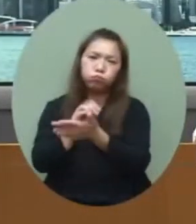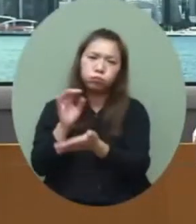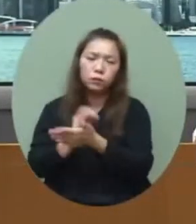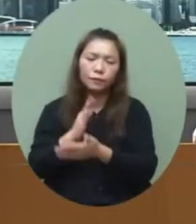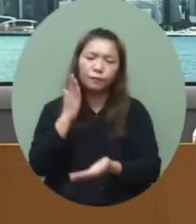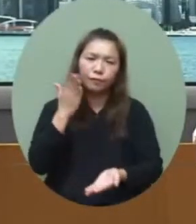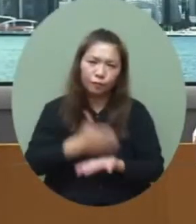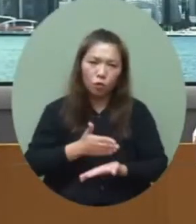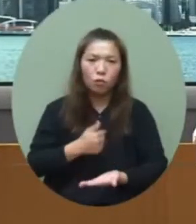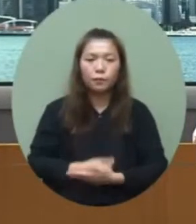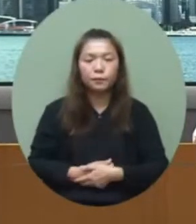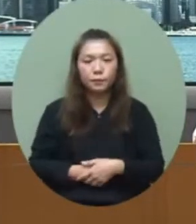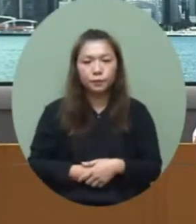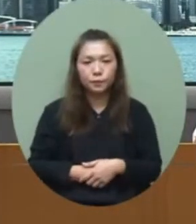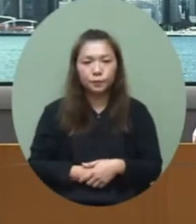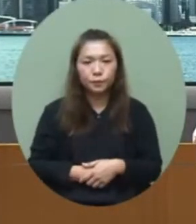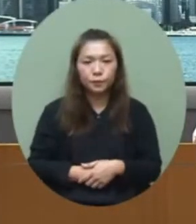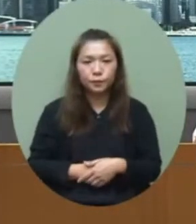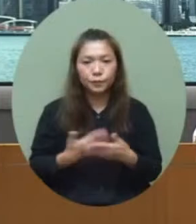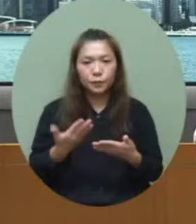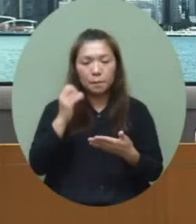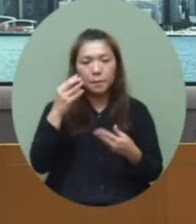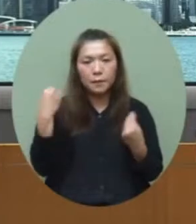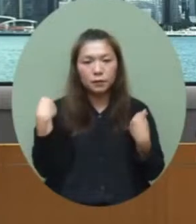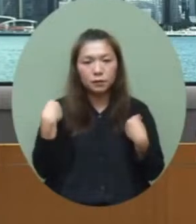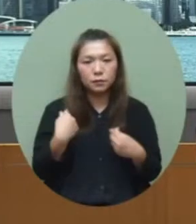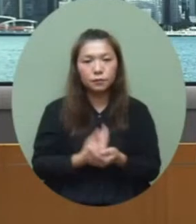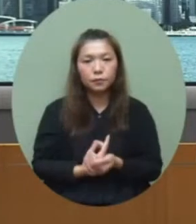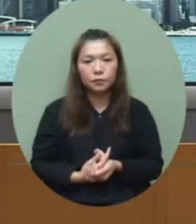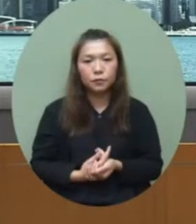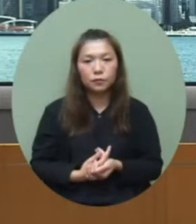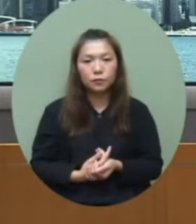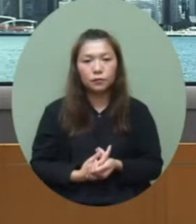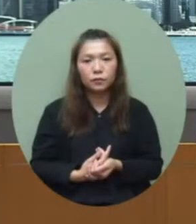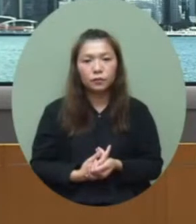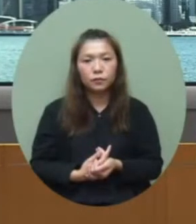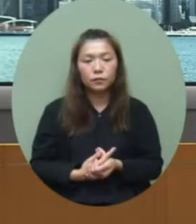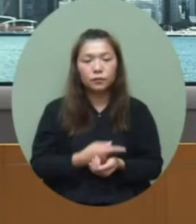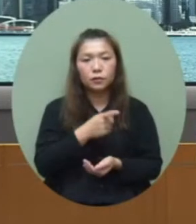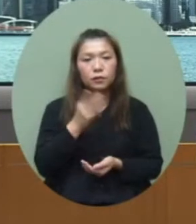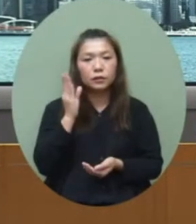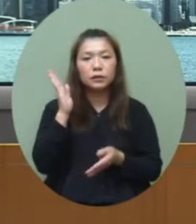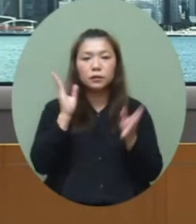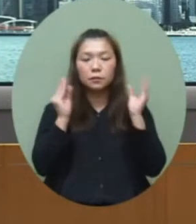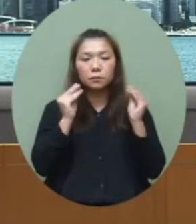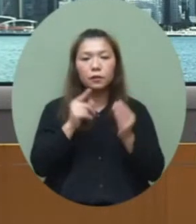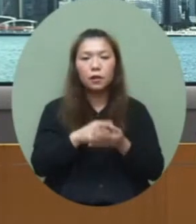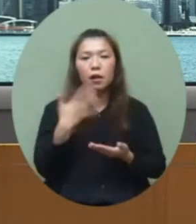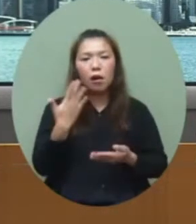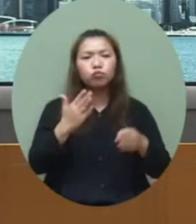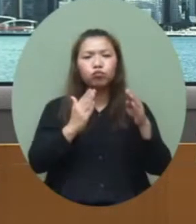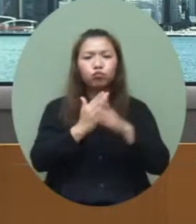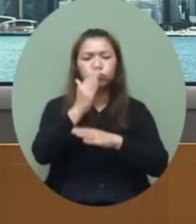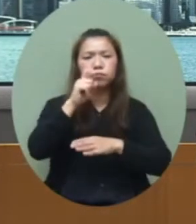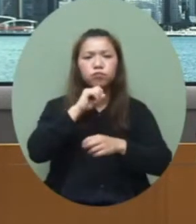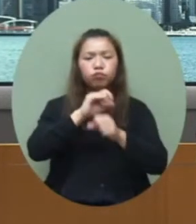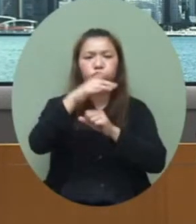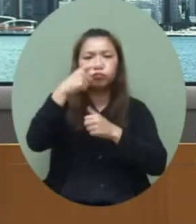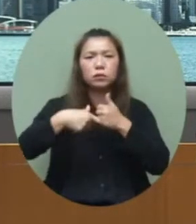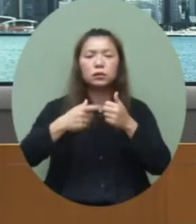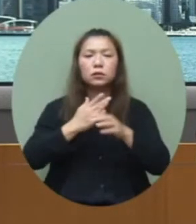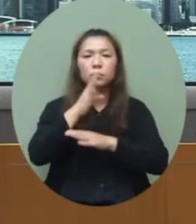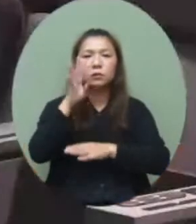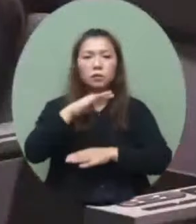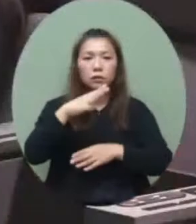question. This gentleman in white. I'm from News. I have 2 questions. We have more than